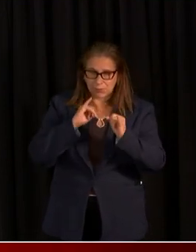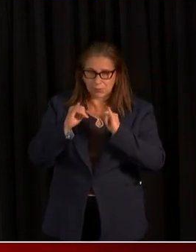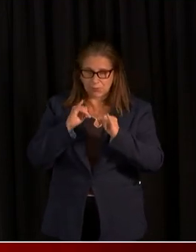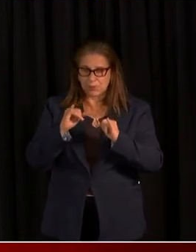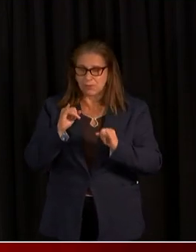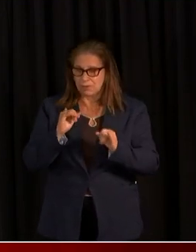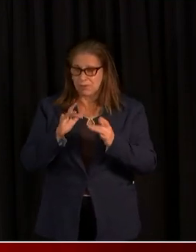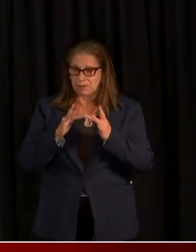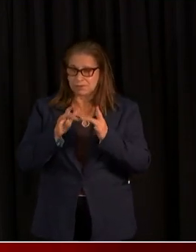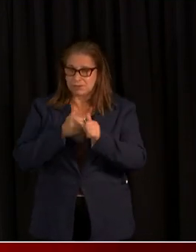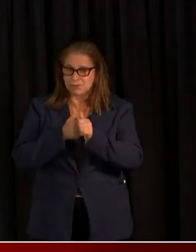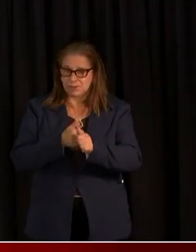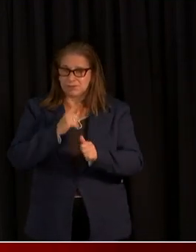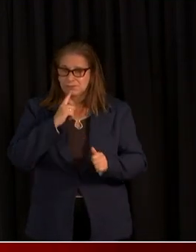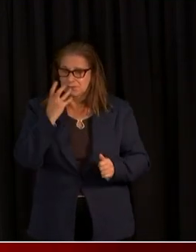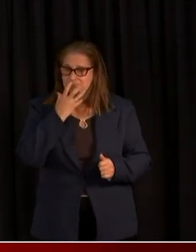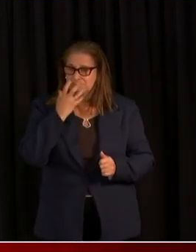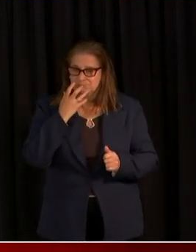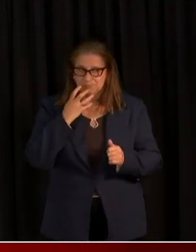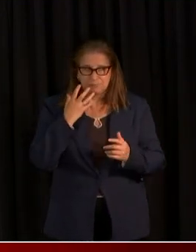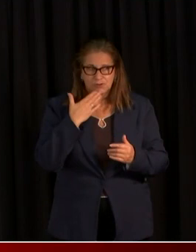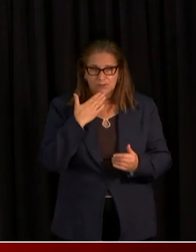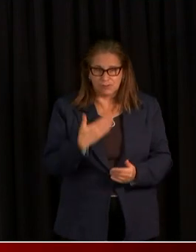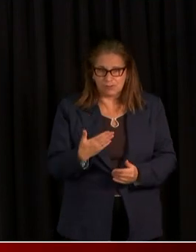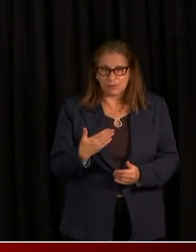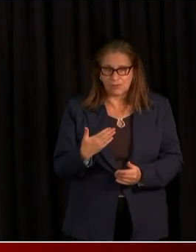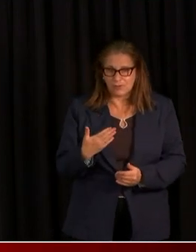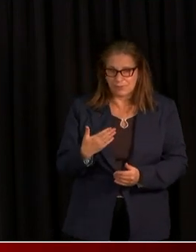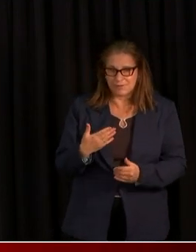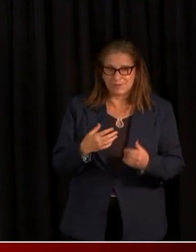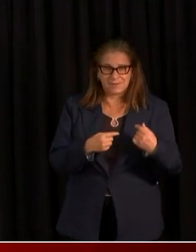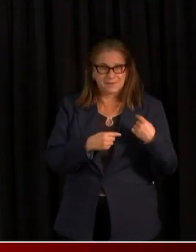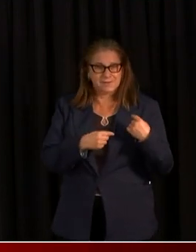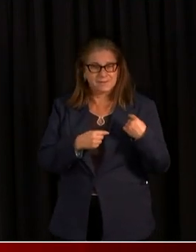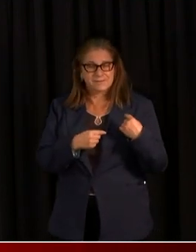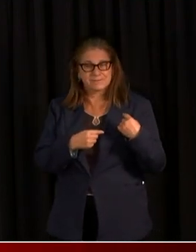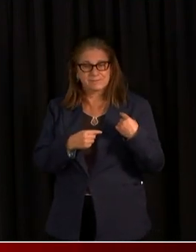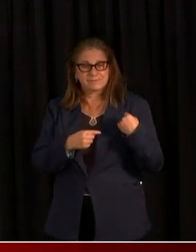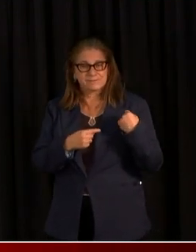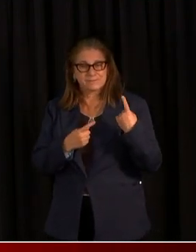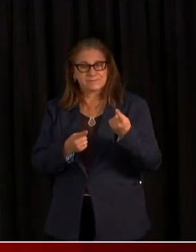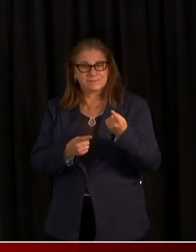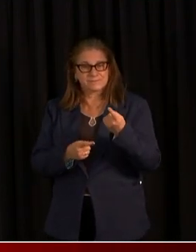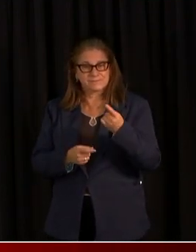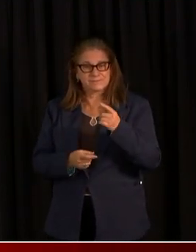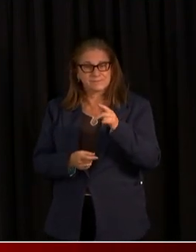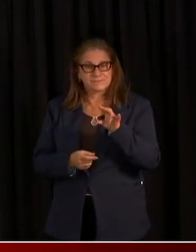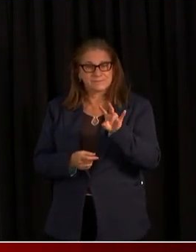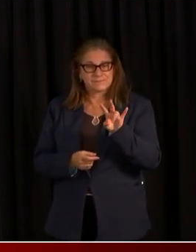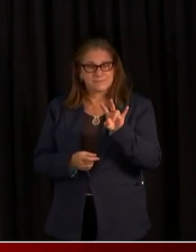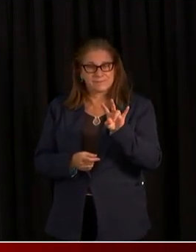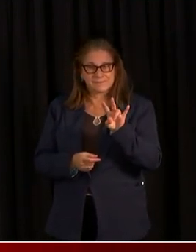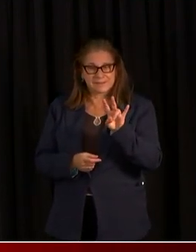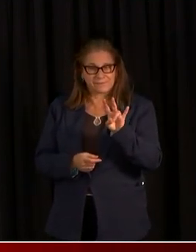Now the number for the past 7 days is less than 5% of people we don't have complete